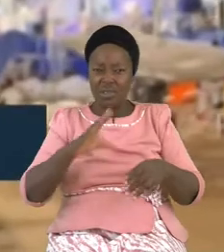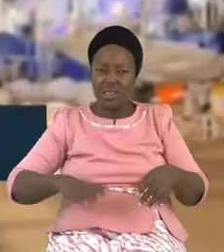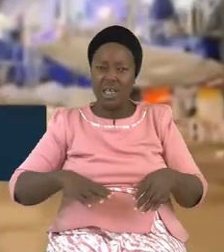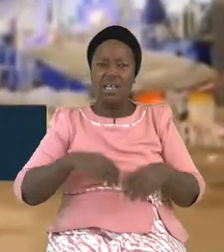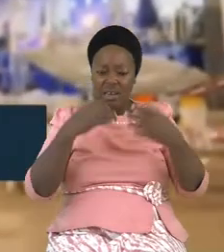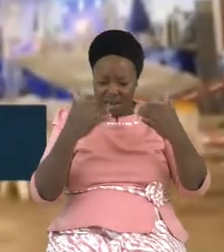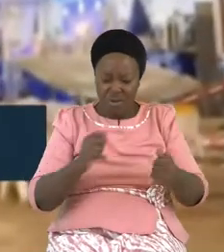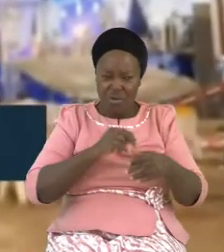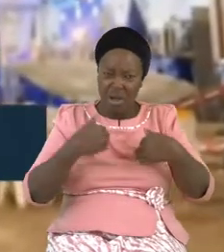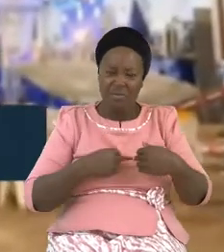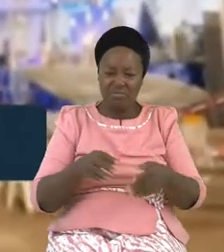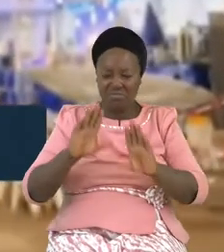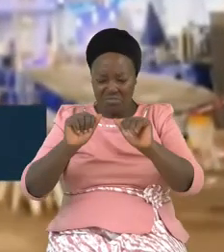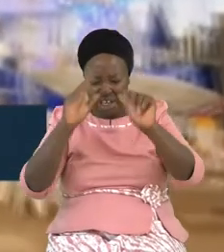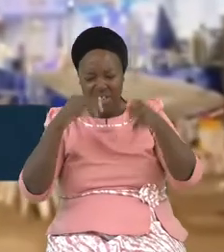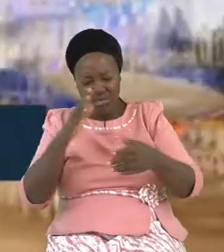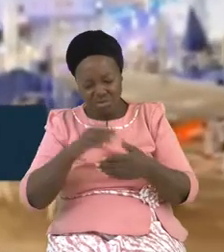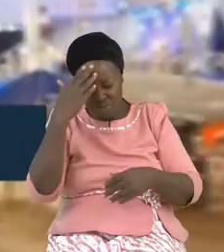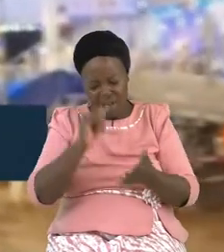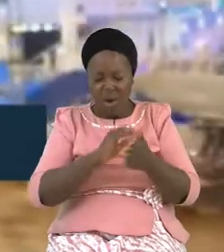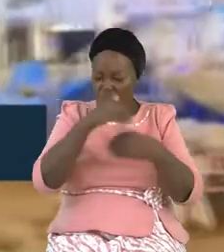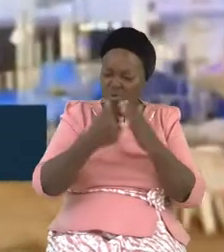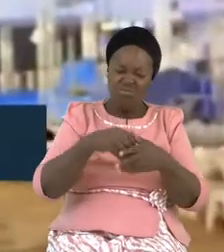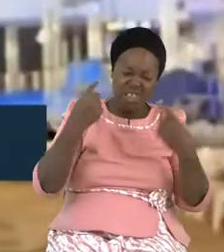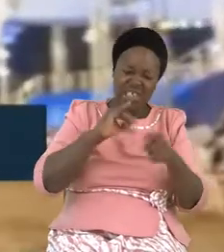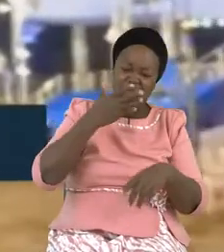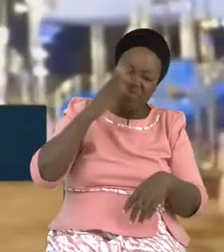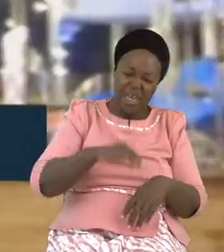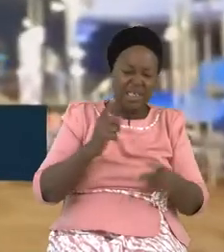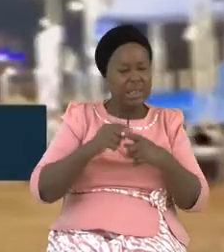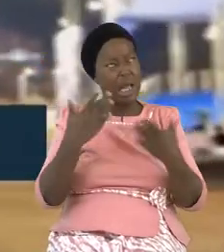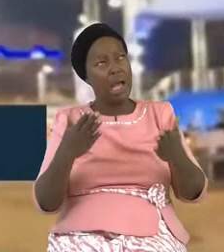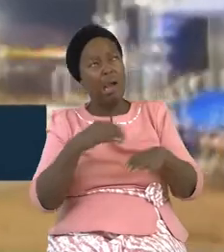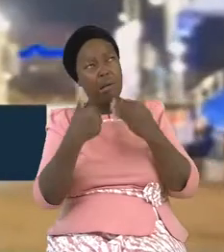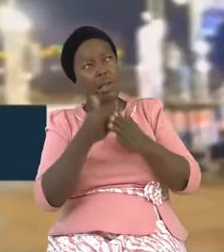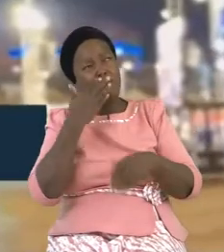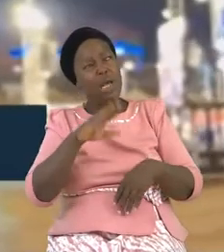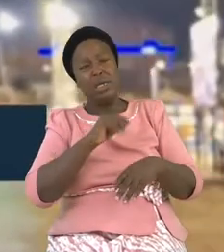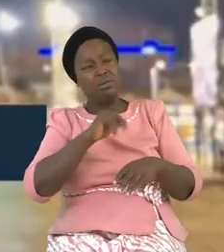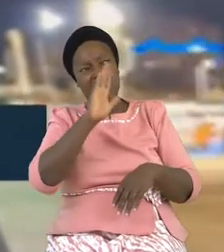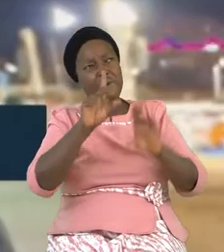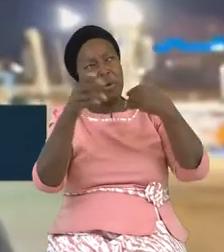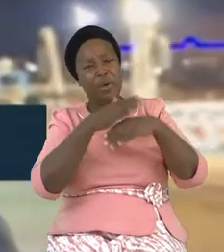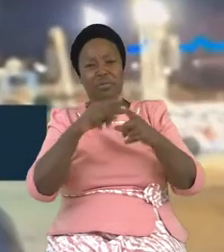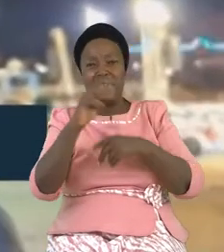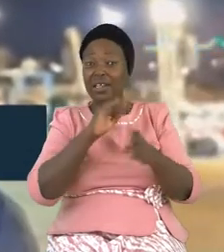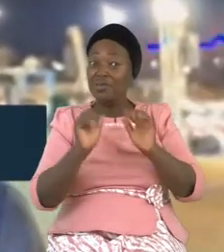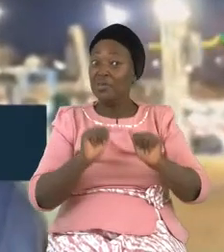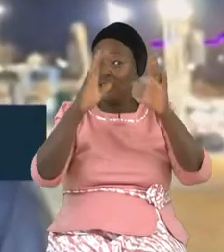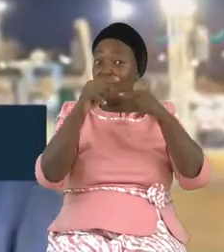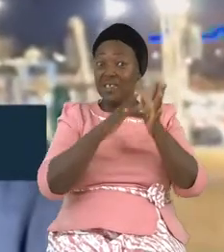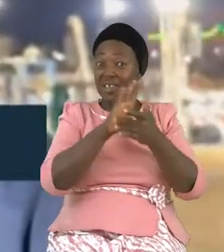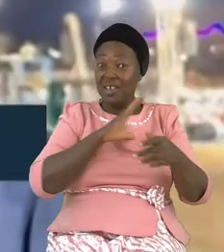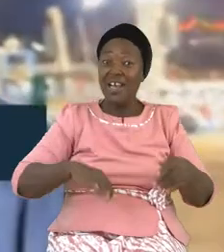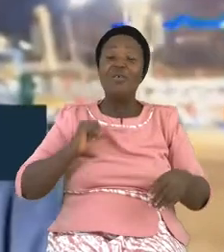on Facebook, you're listening on YouTube, you're listening to us via Instagram, or you're on Zoom or satellite, this is the time